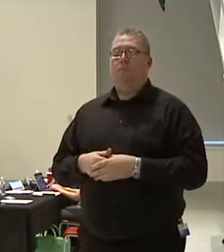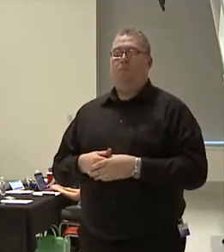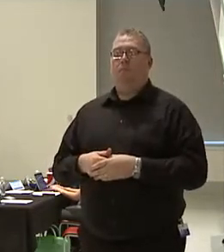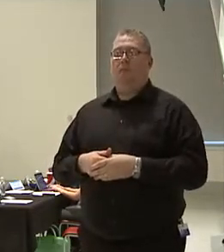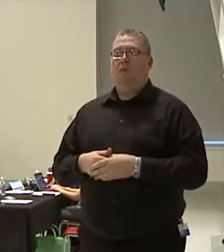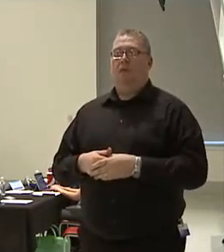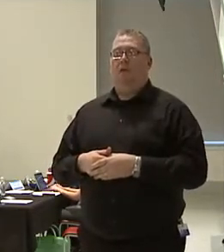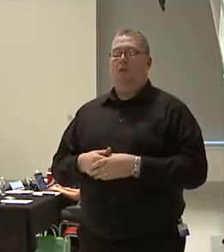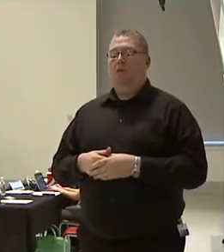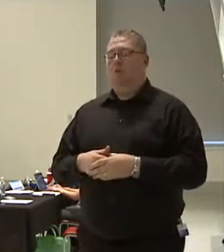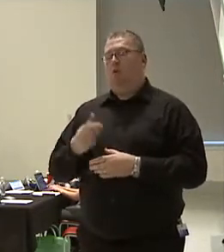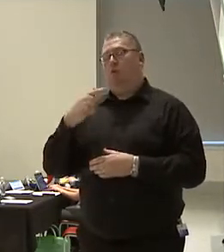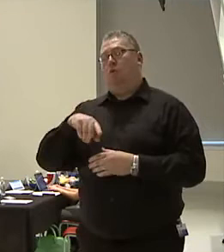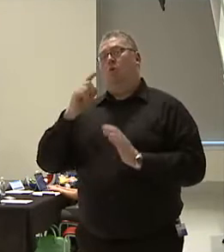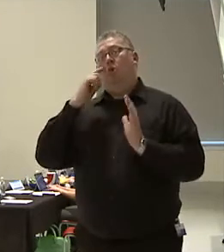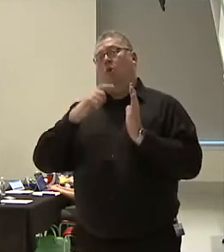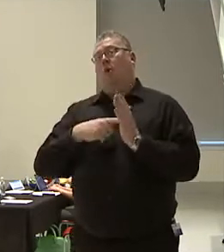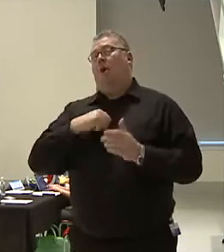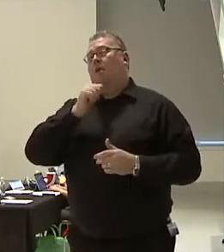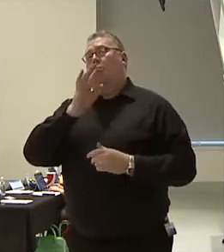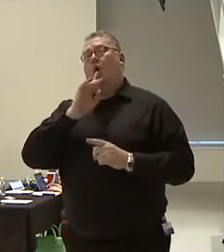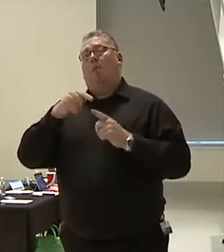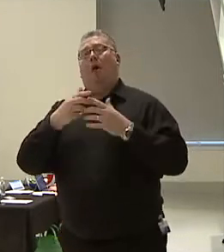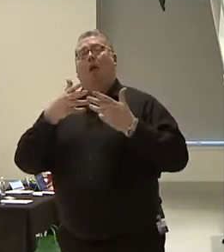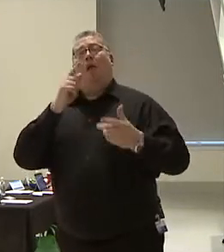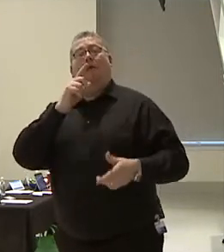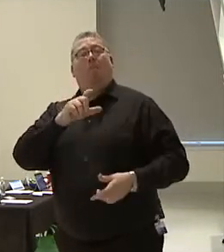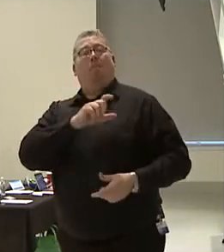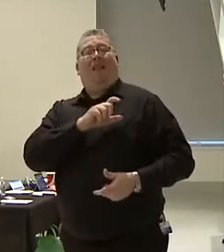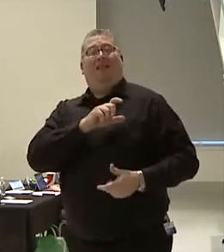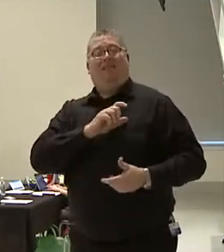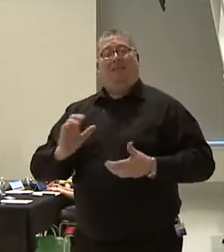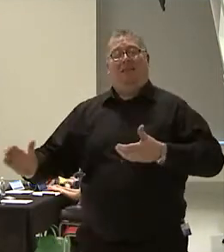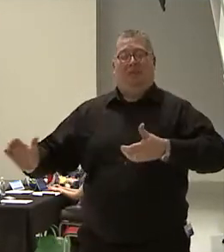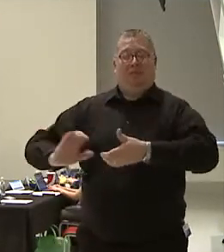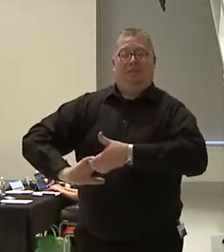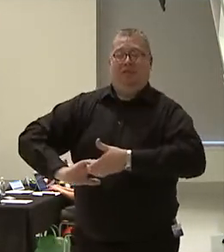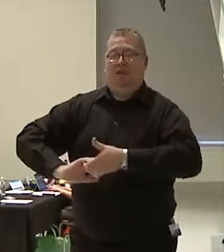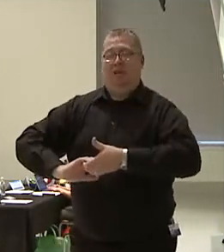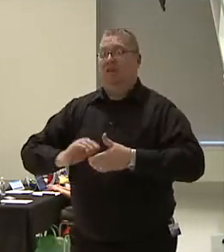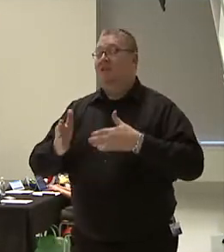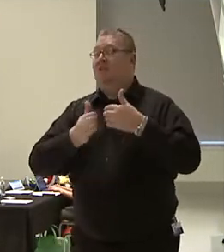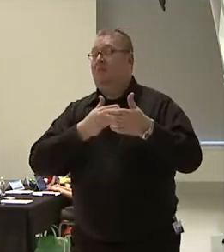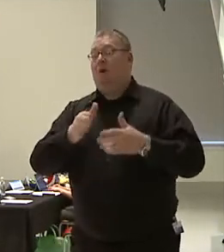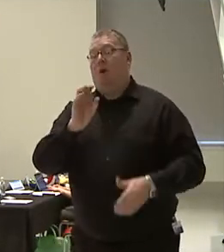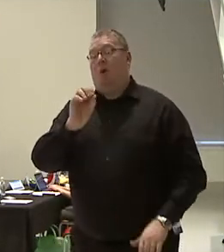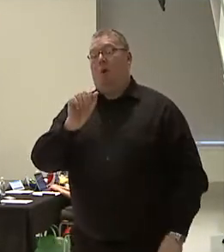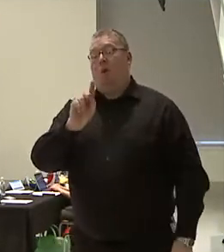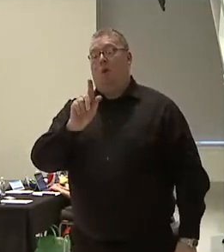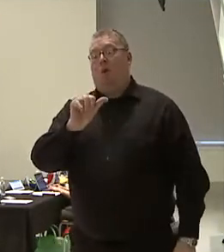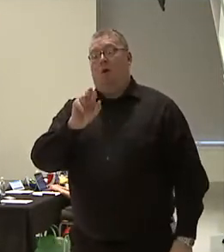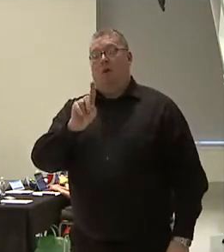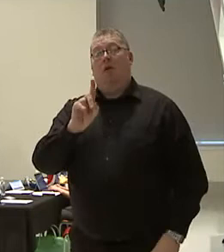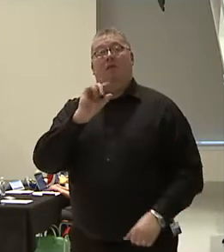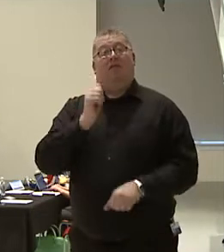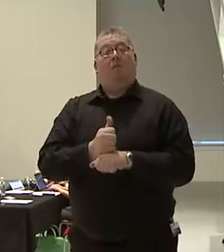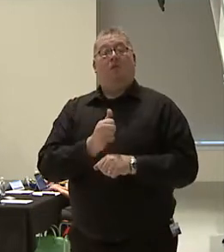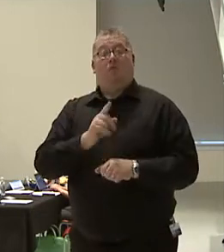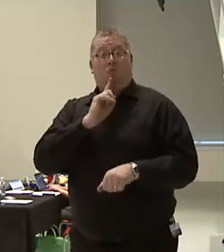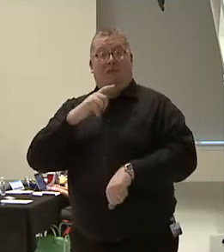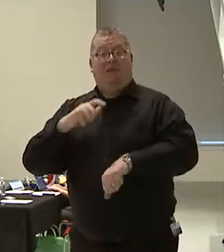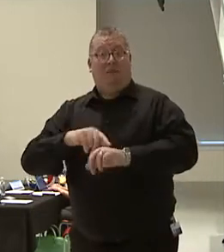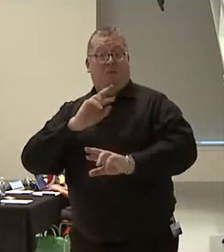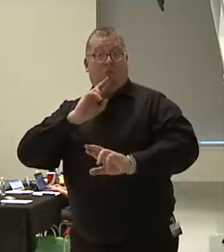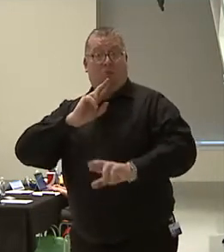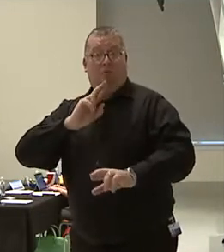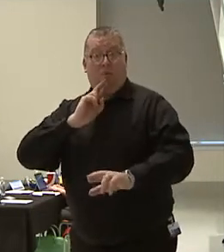You'll notice I haven't talked about great policing collaboration examples, and for good reason. Despite Oakland generating a near real-time flow of crime reports, ours and